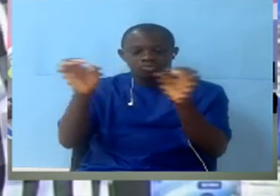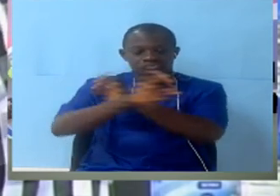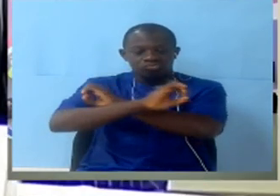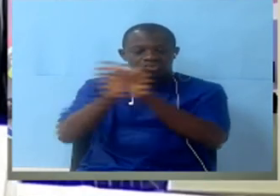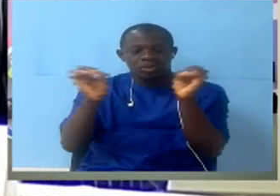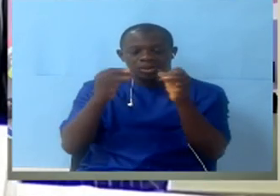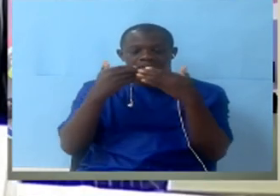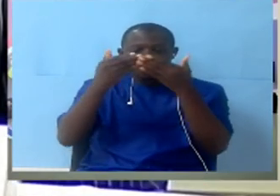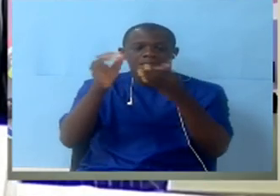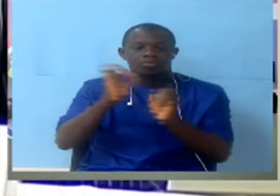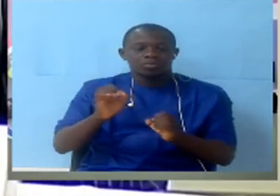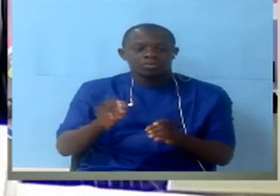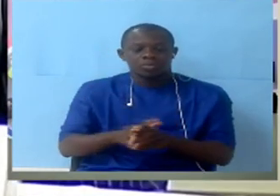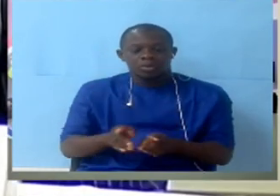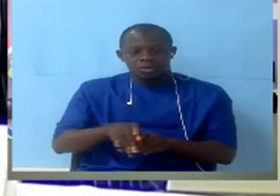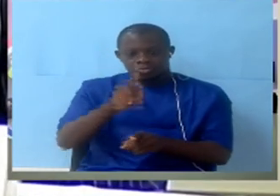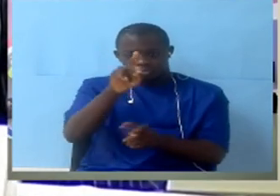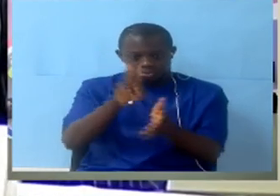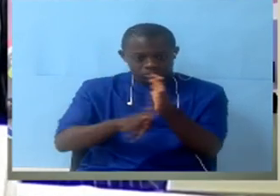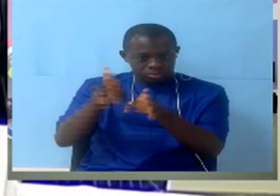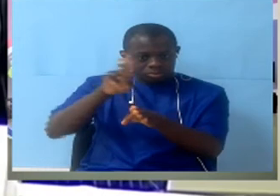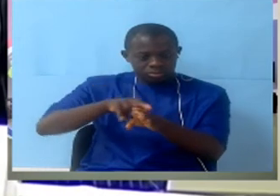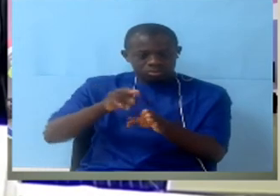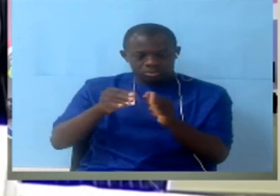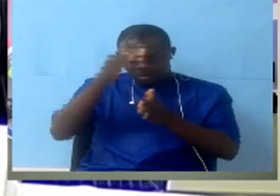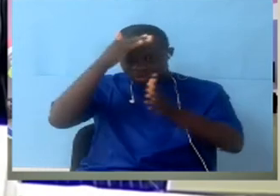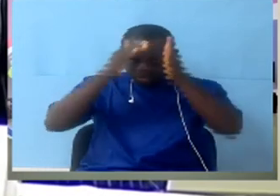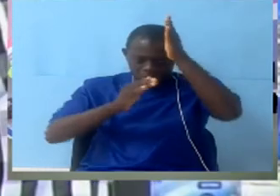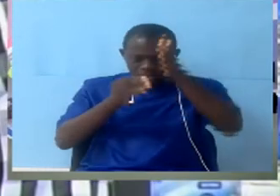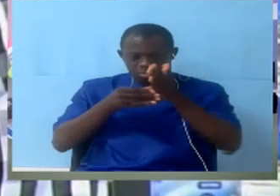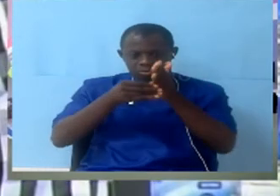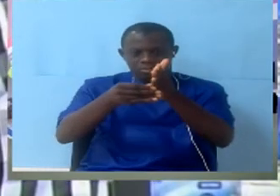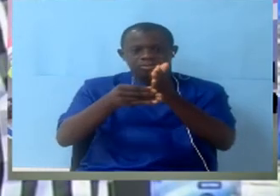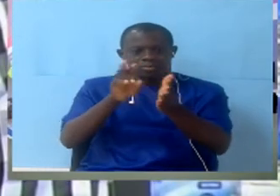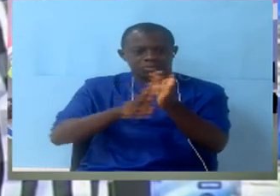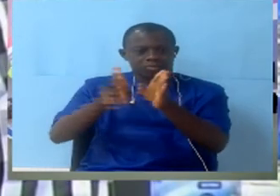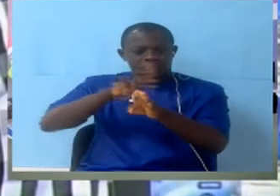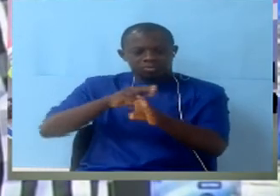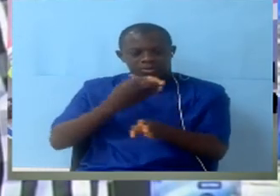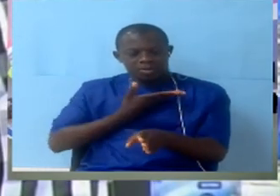Did you report to the army leadership? Of course,